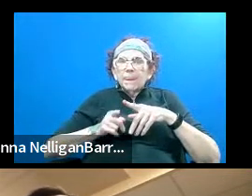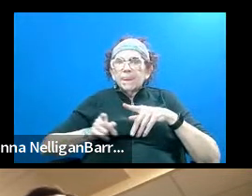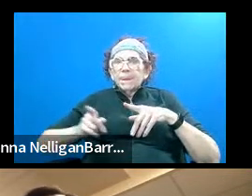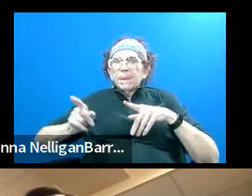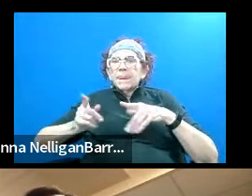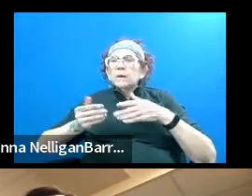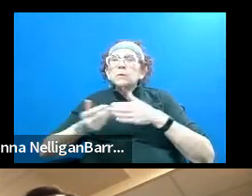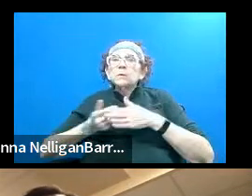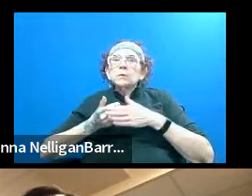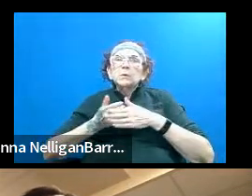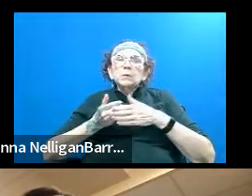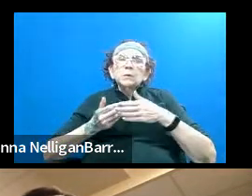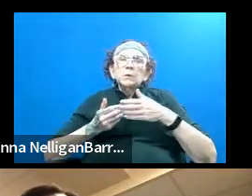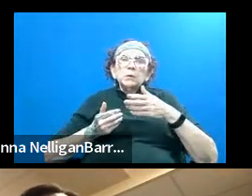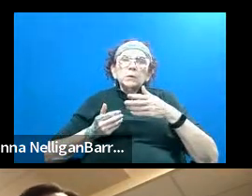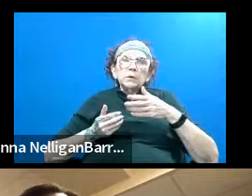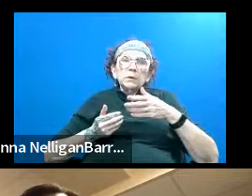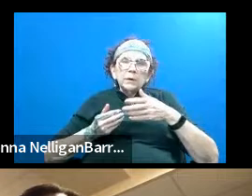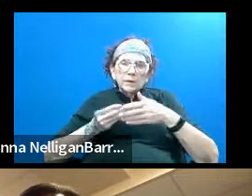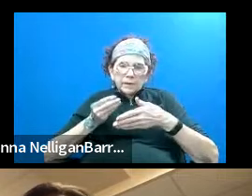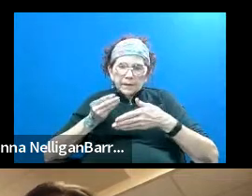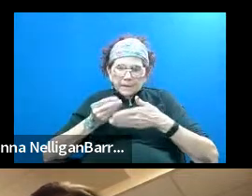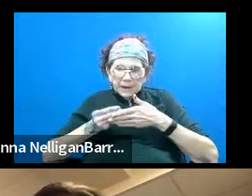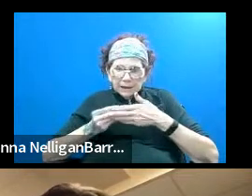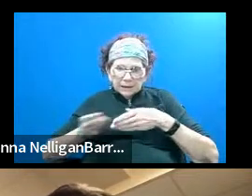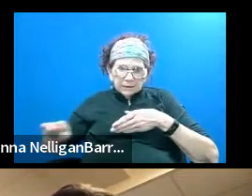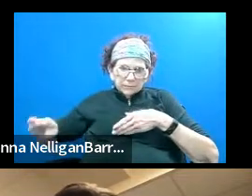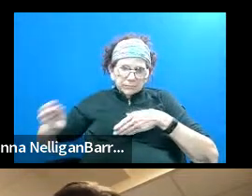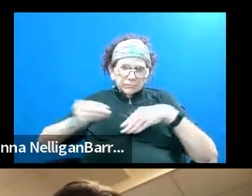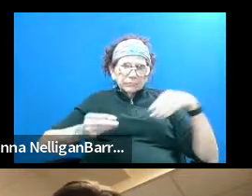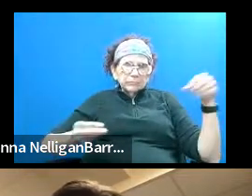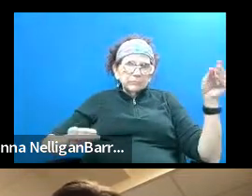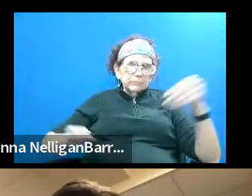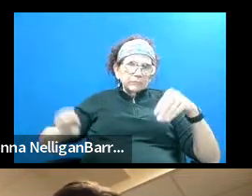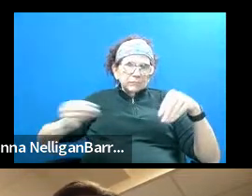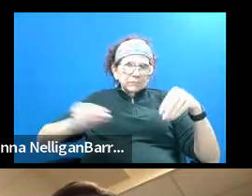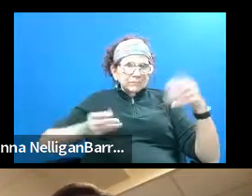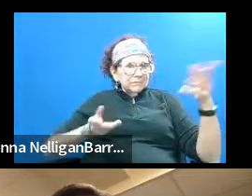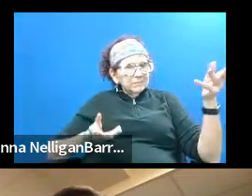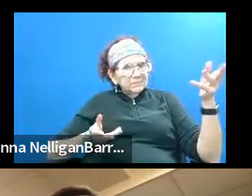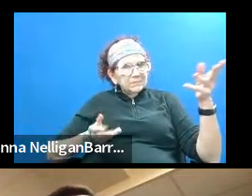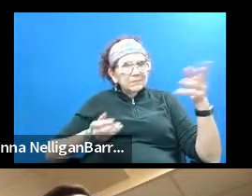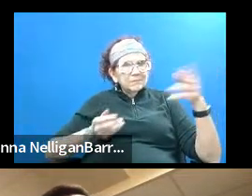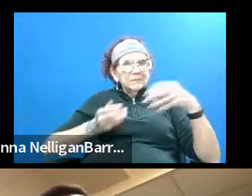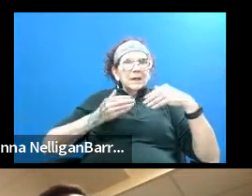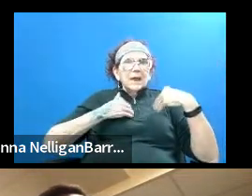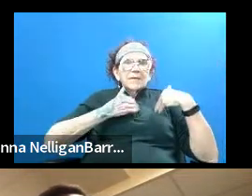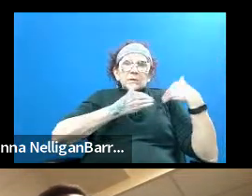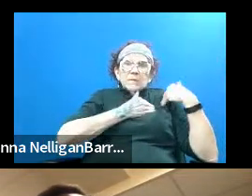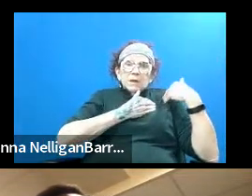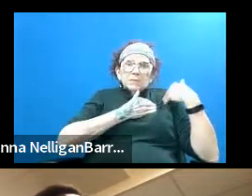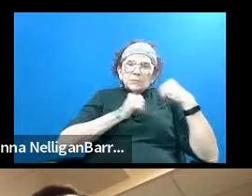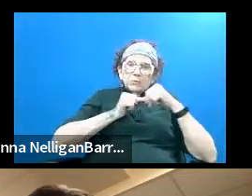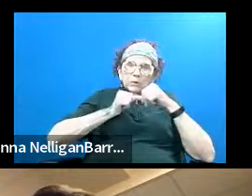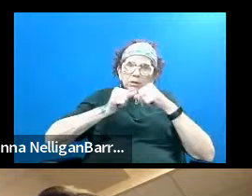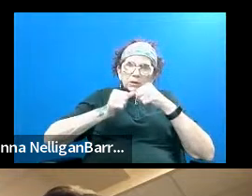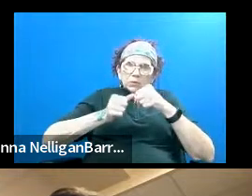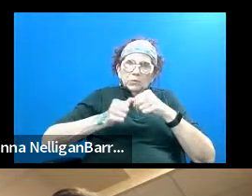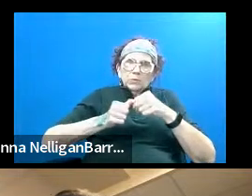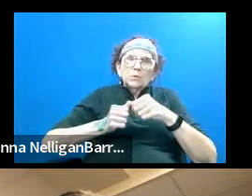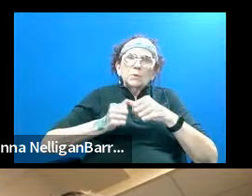still have the authority and responsibility to keep that going. The other thing that I caution about is that the